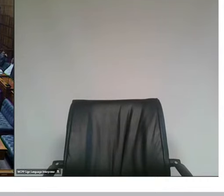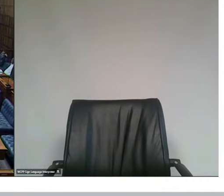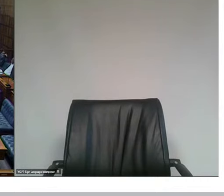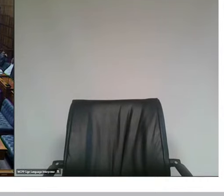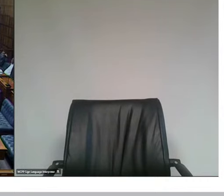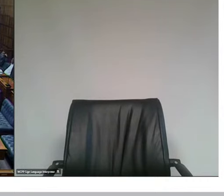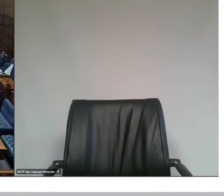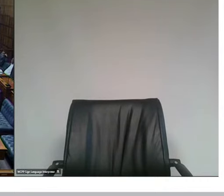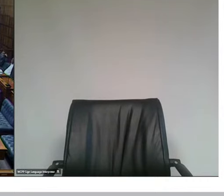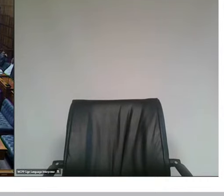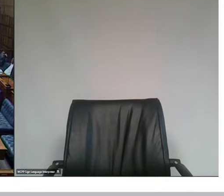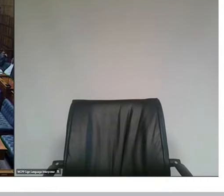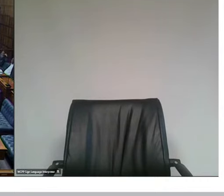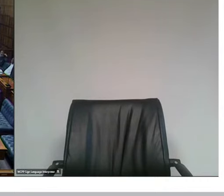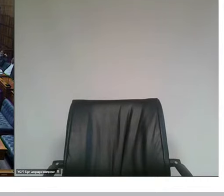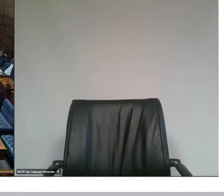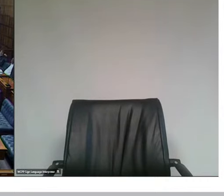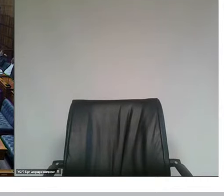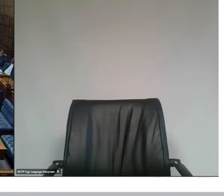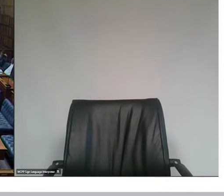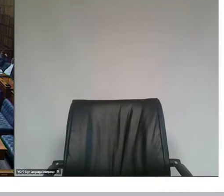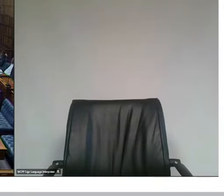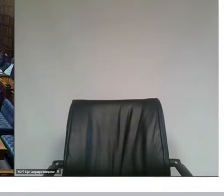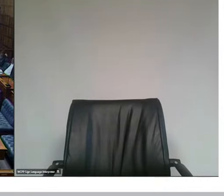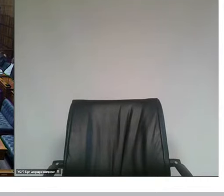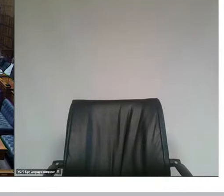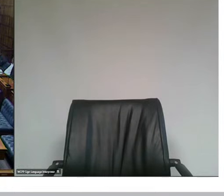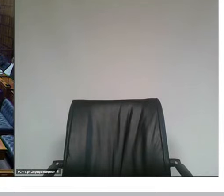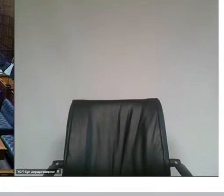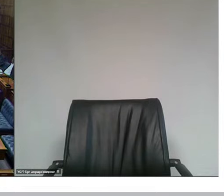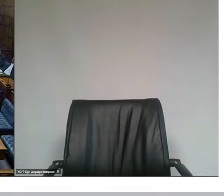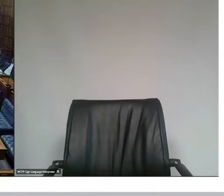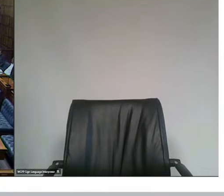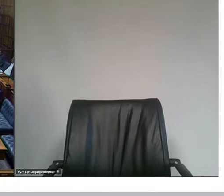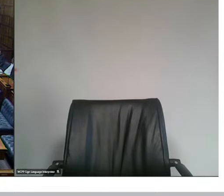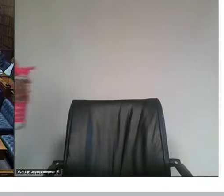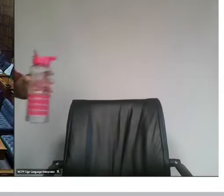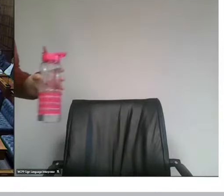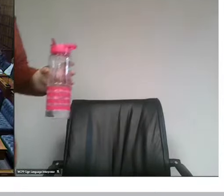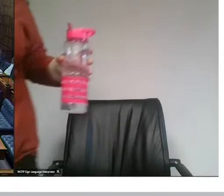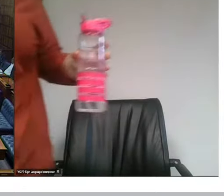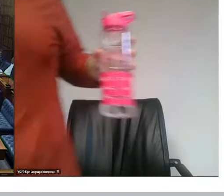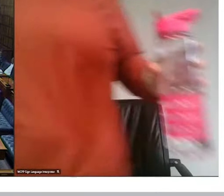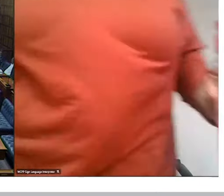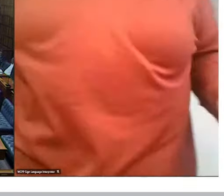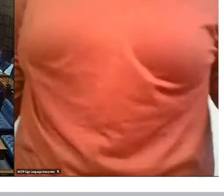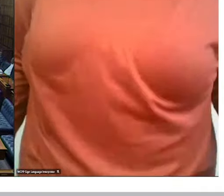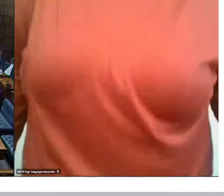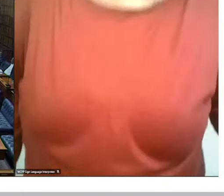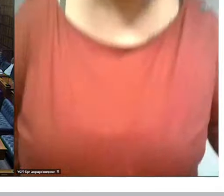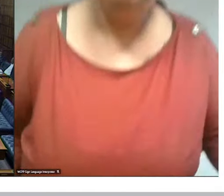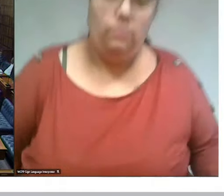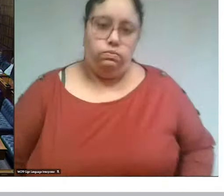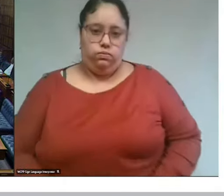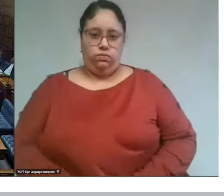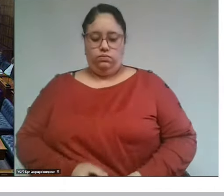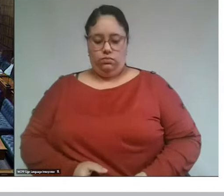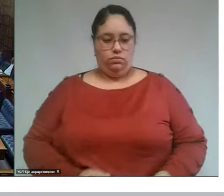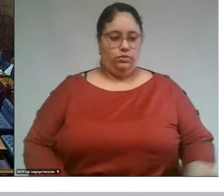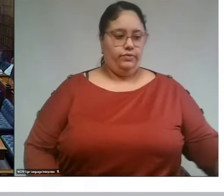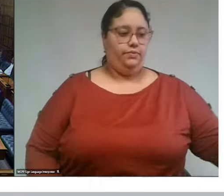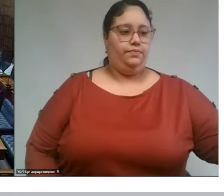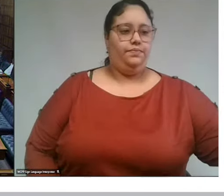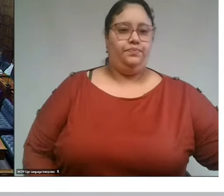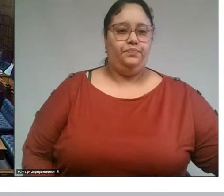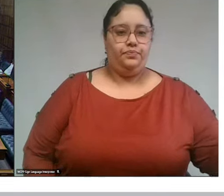all right thank you members and thank you to the officials Minister and Department who are still with us um we are catching up on time